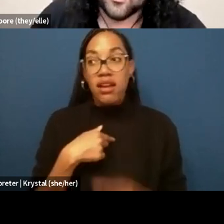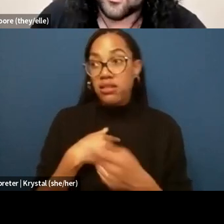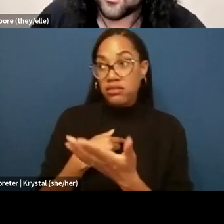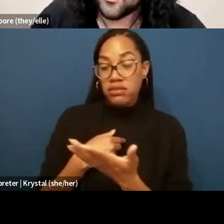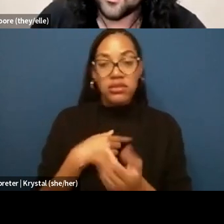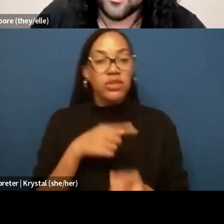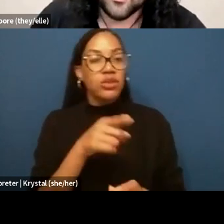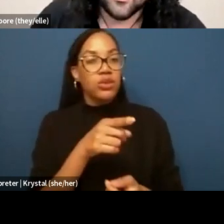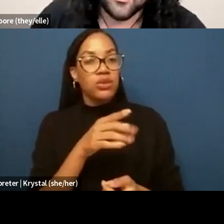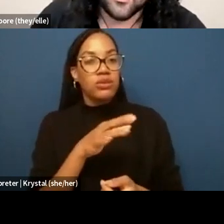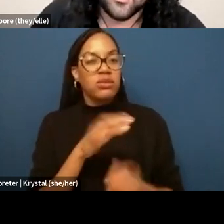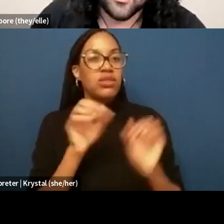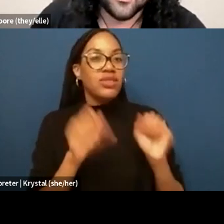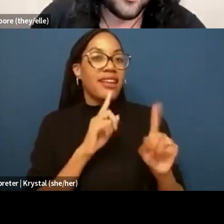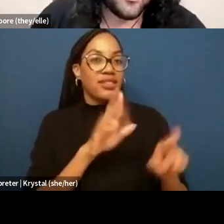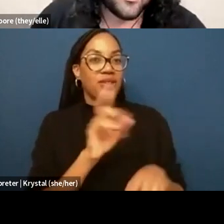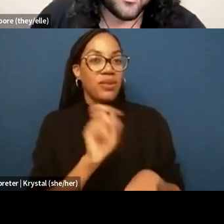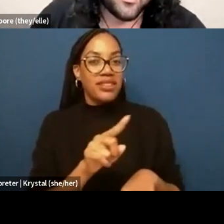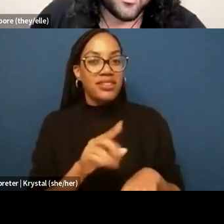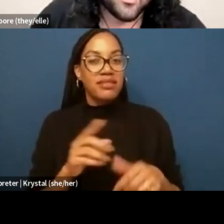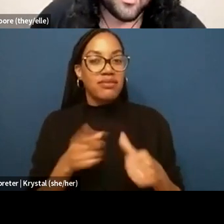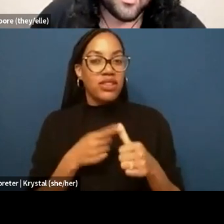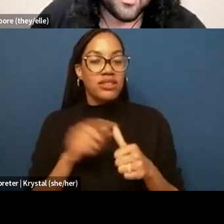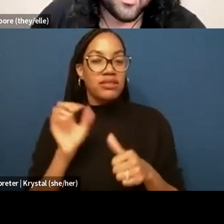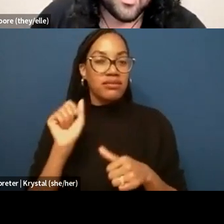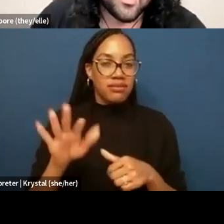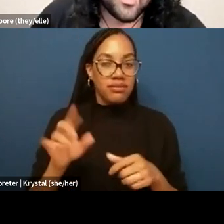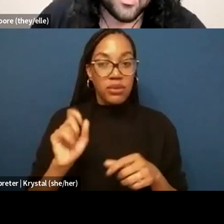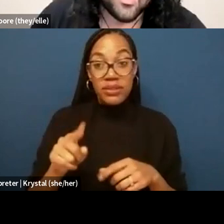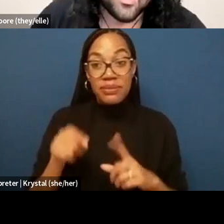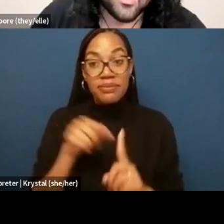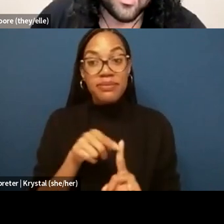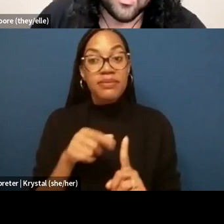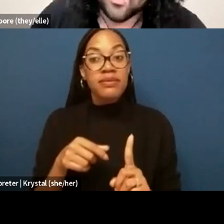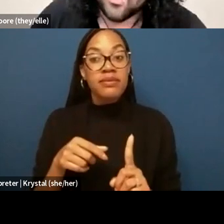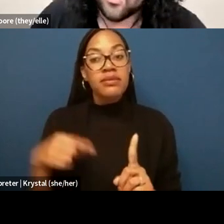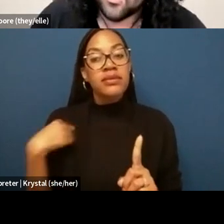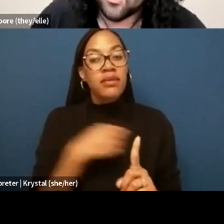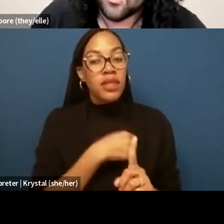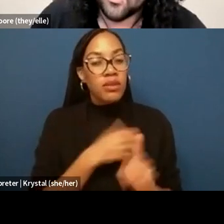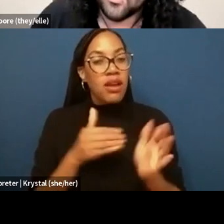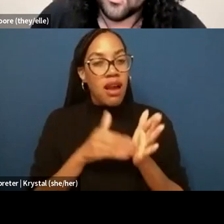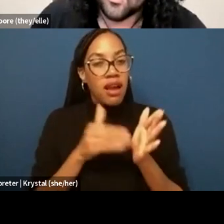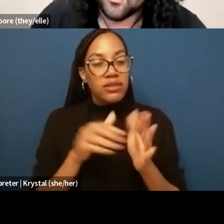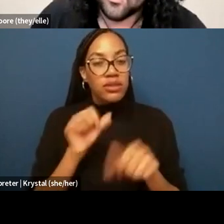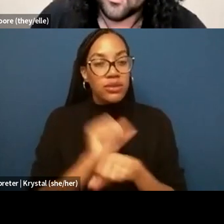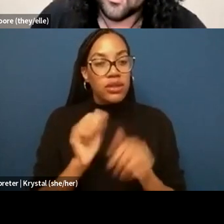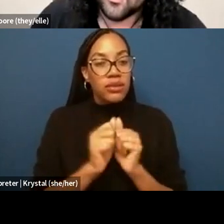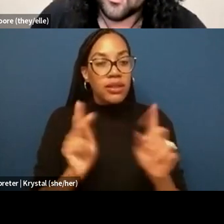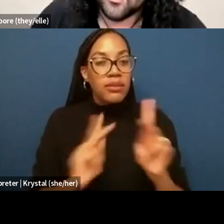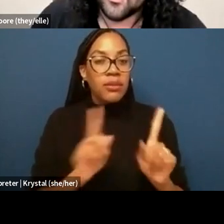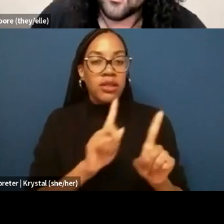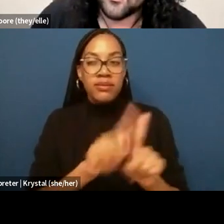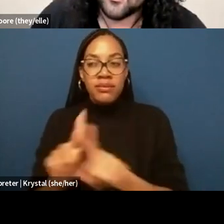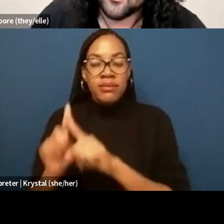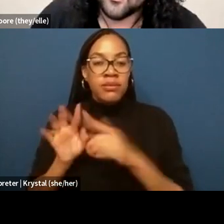Give you your question if you'd like. I know, given that we're all often working with folks from a variety of spiritual backgrounds